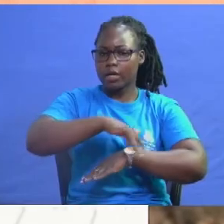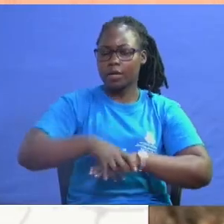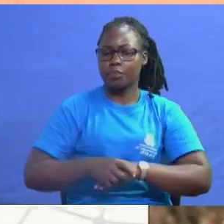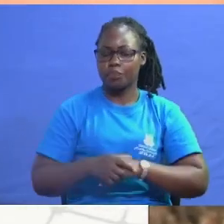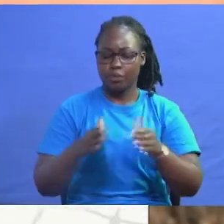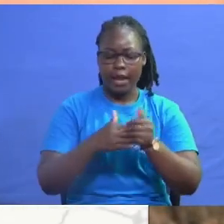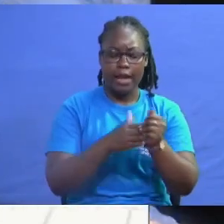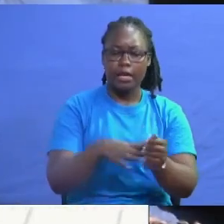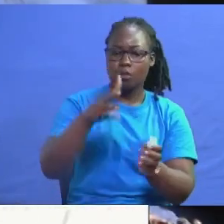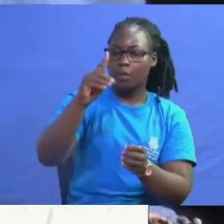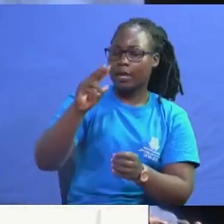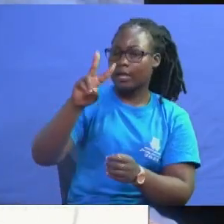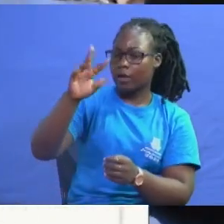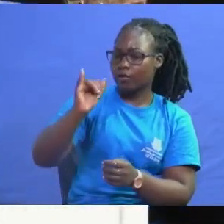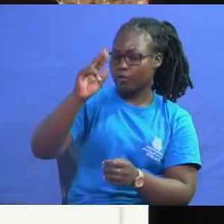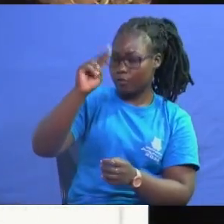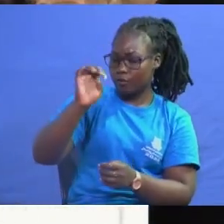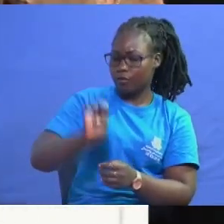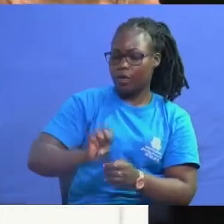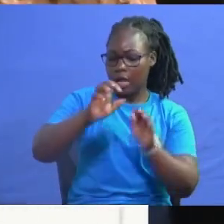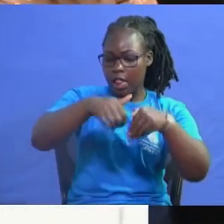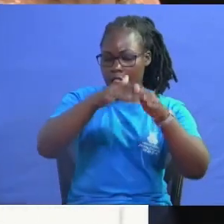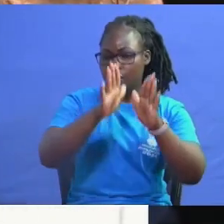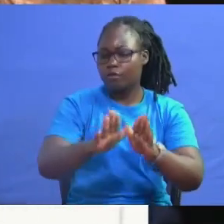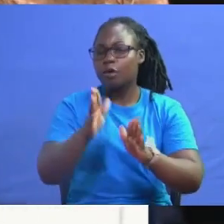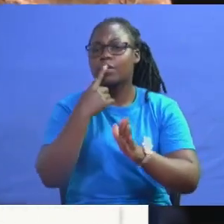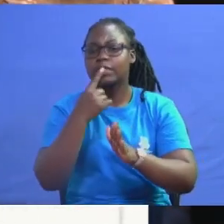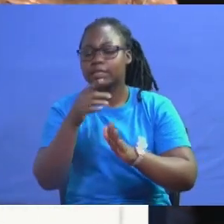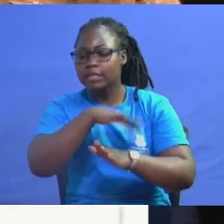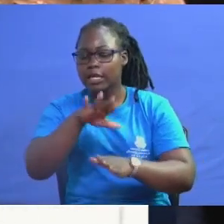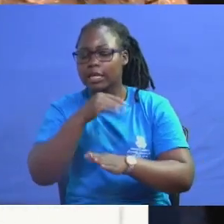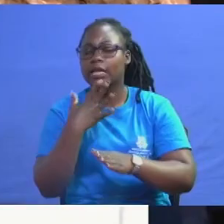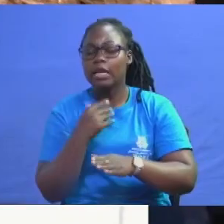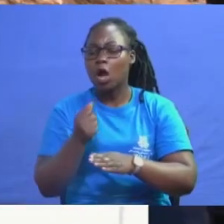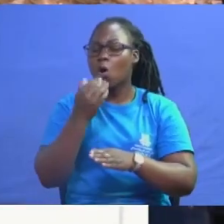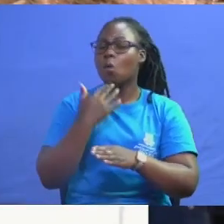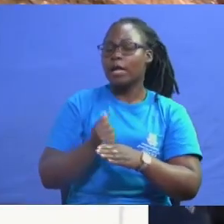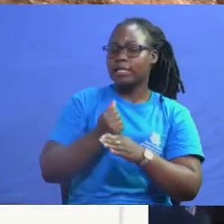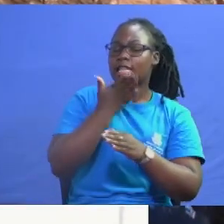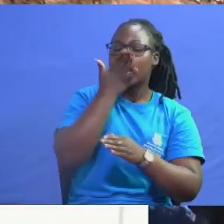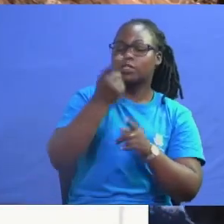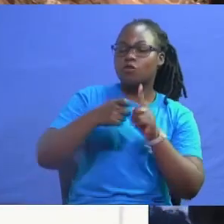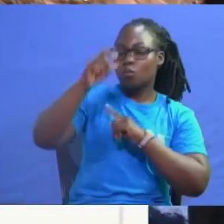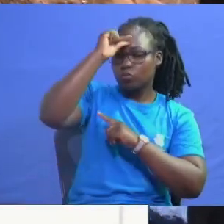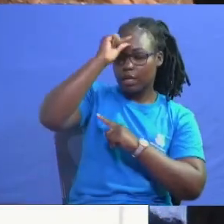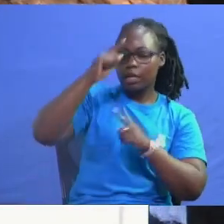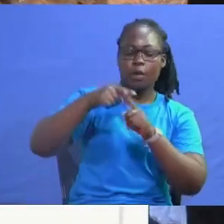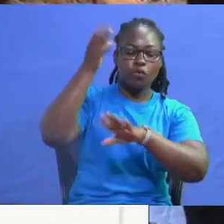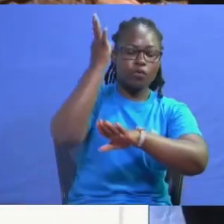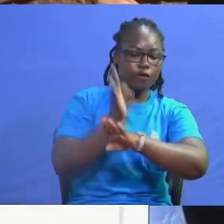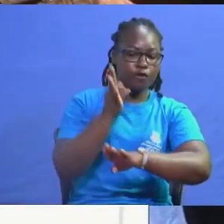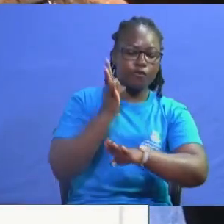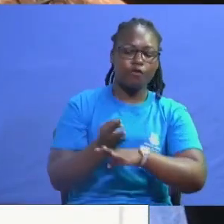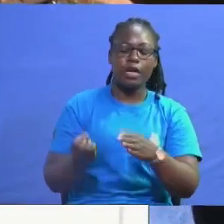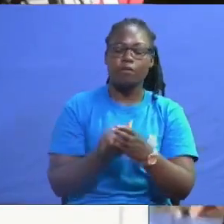Led by Devin Karatai, the farmers in Mugamba Shura area now want answers from the government concerning the fake fertilizer